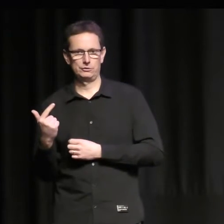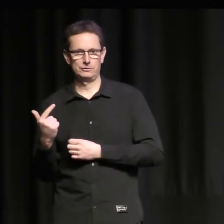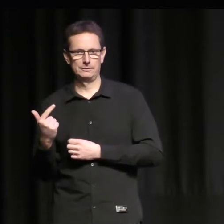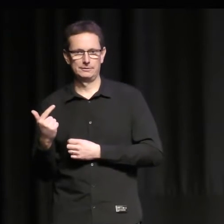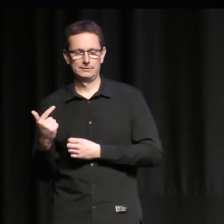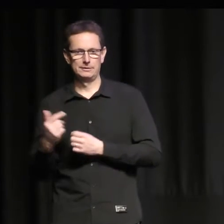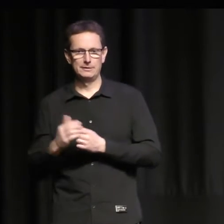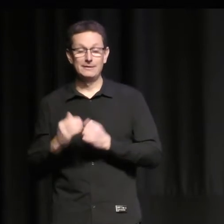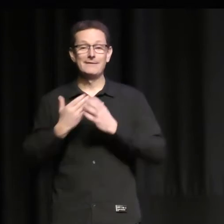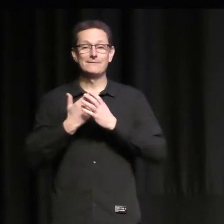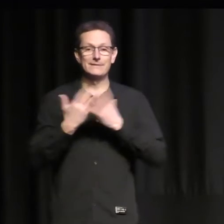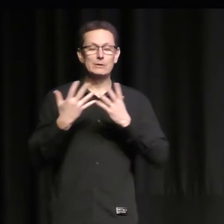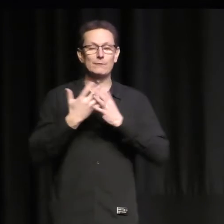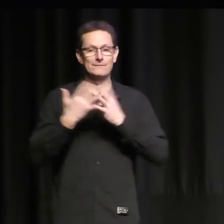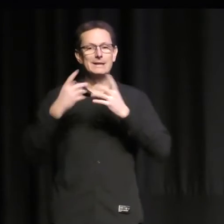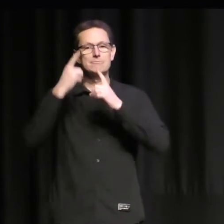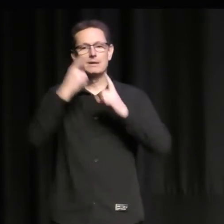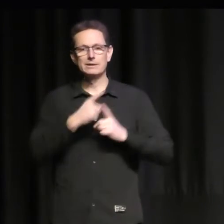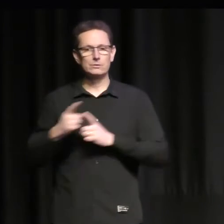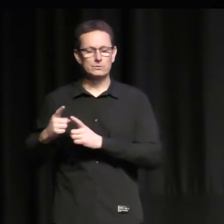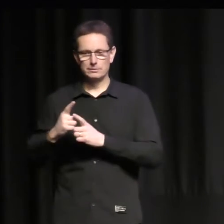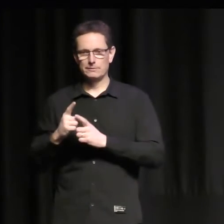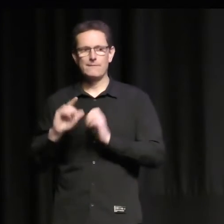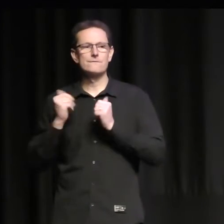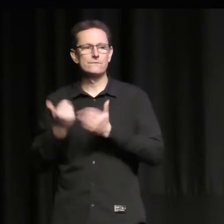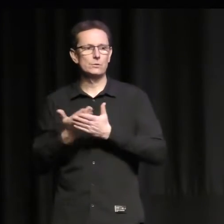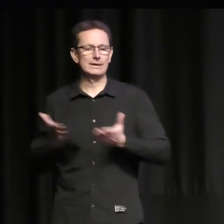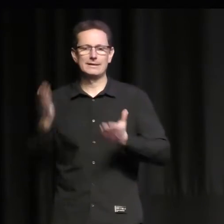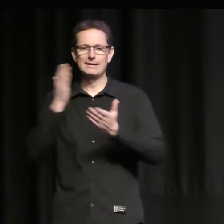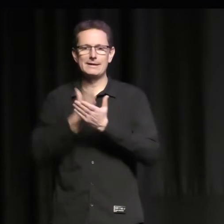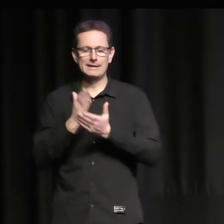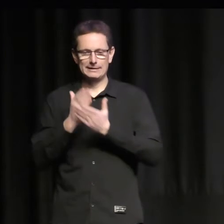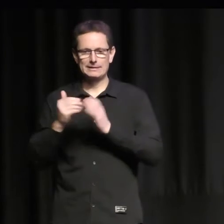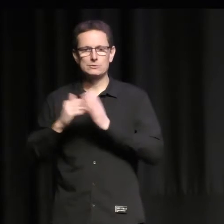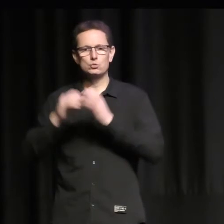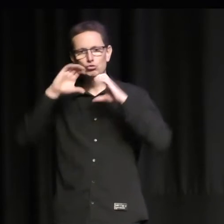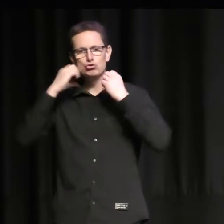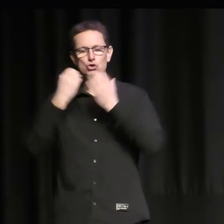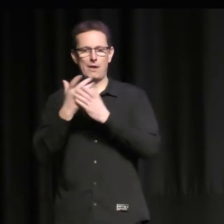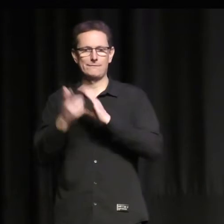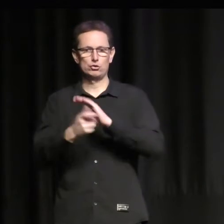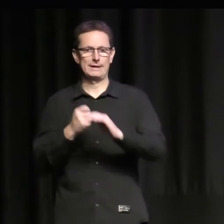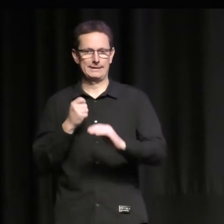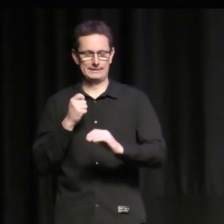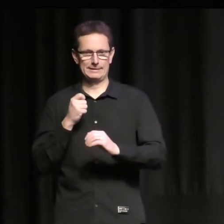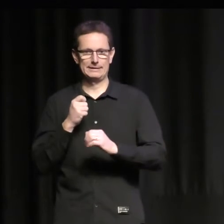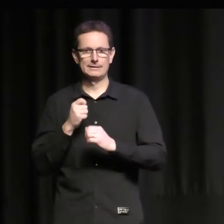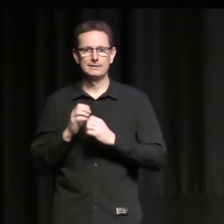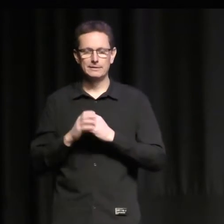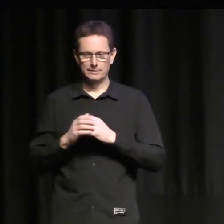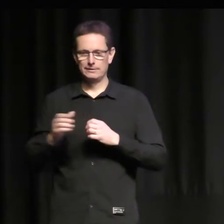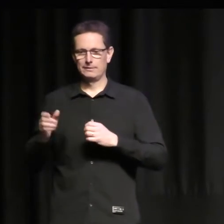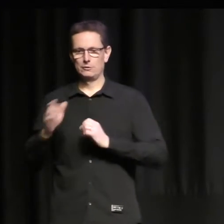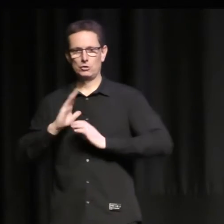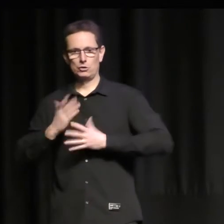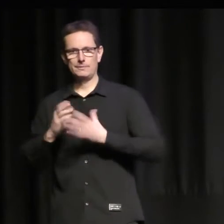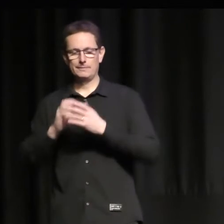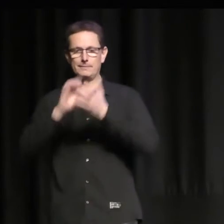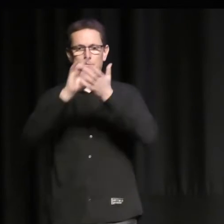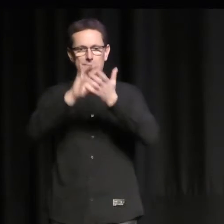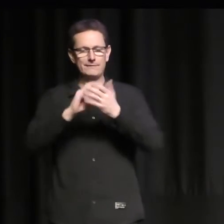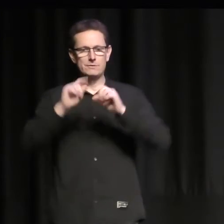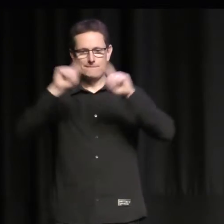people don't get rights to social benefits and have to queue, fill forms, fill more